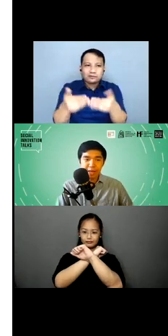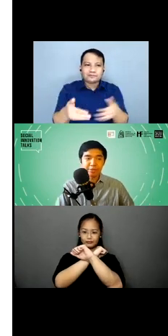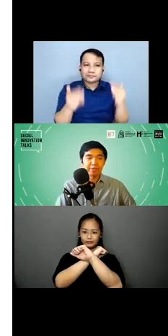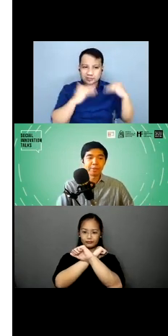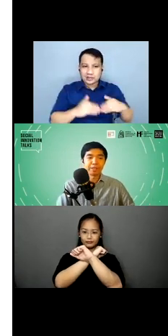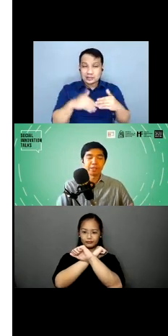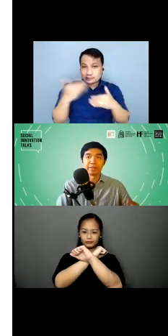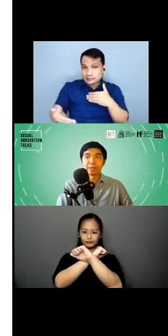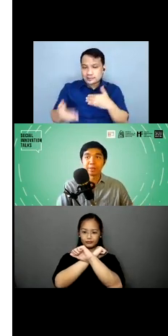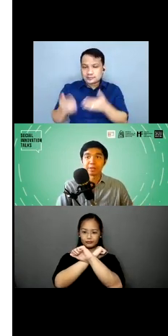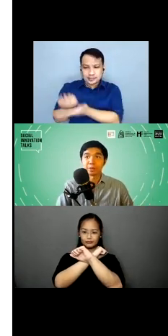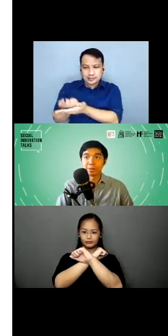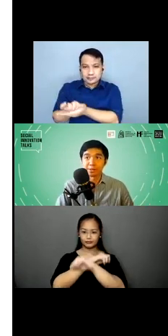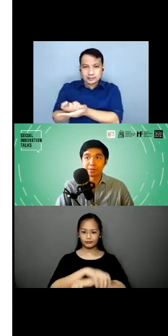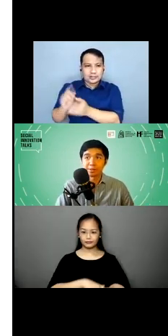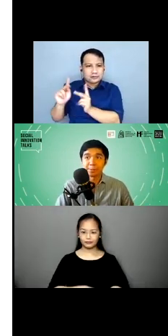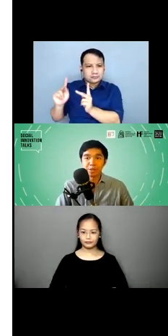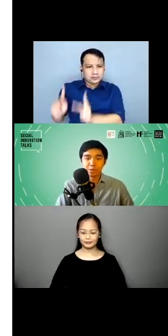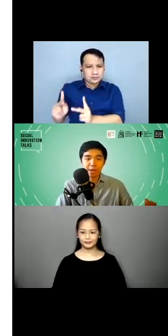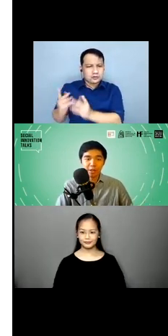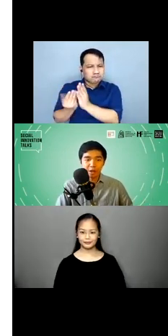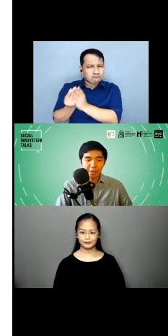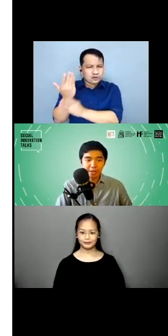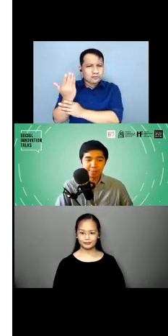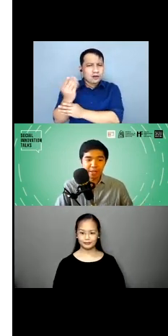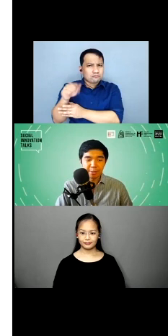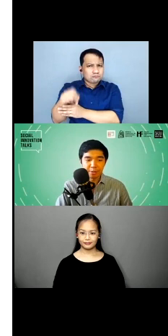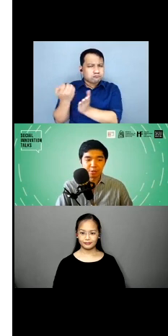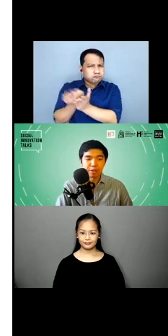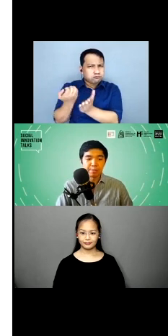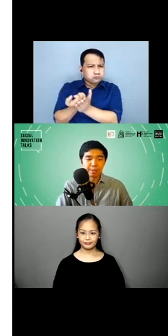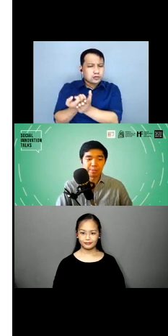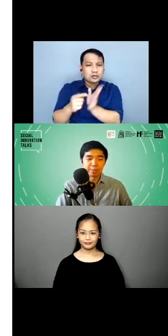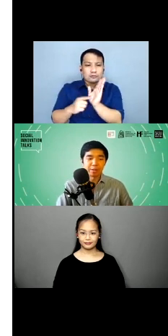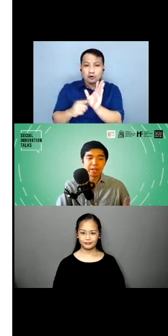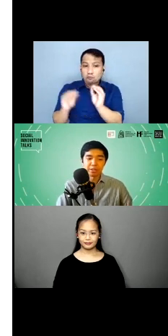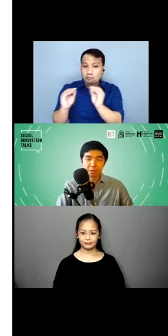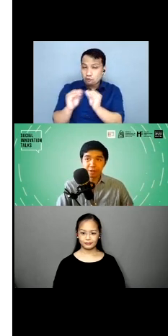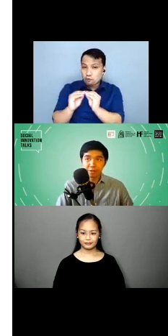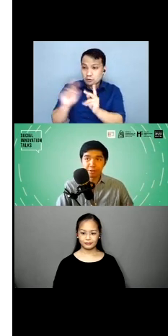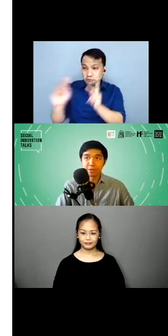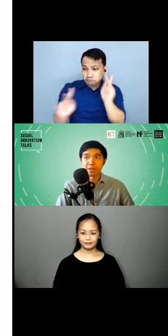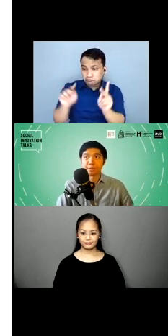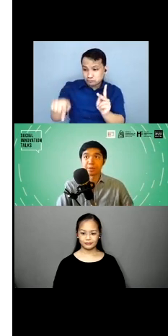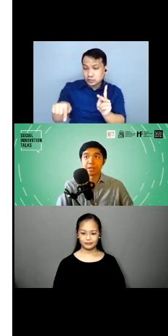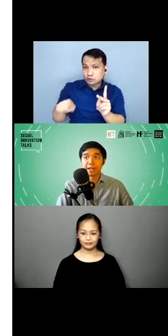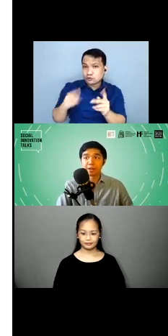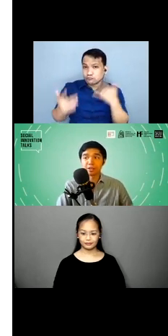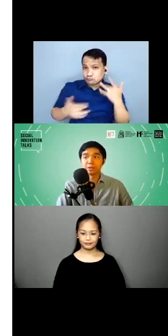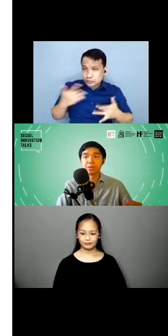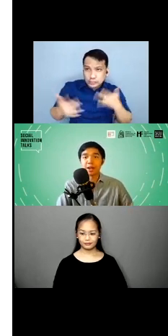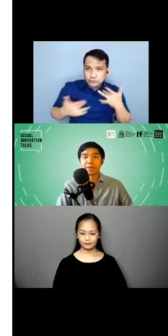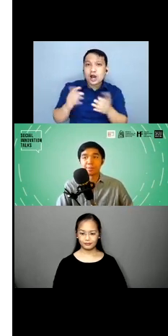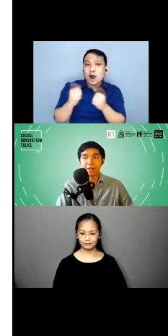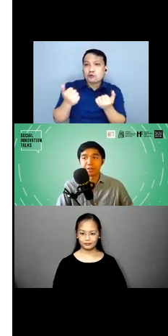people have to have the ability to develop and grow themselves. So economic in being able to make people enjoy fruits of their labor and